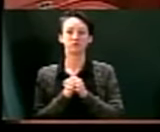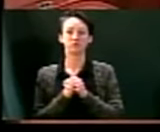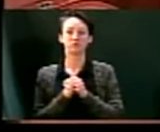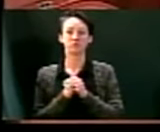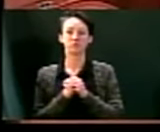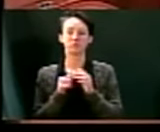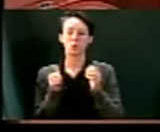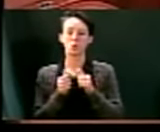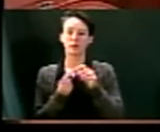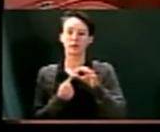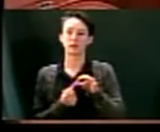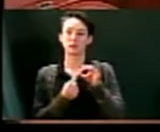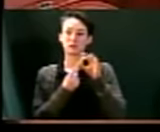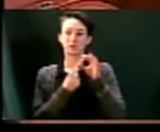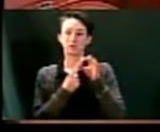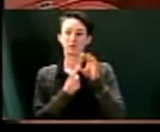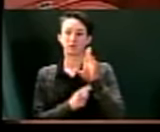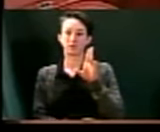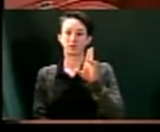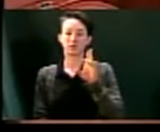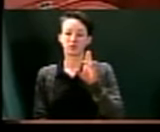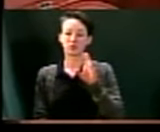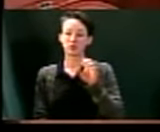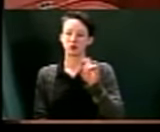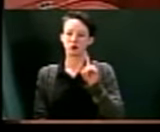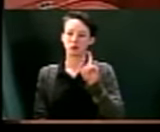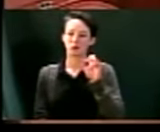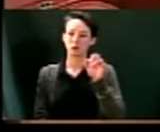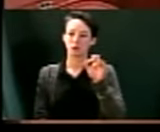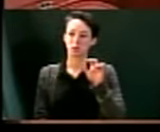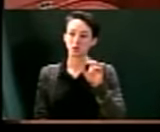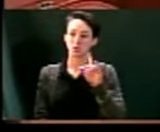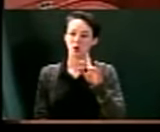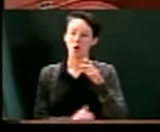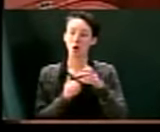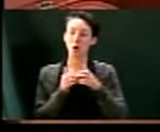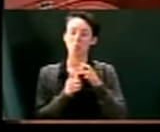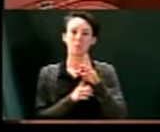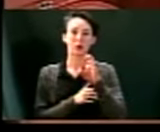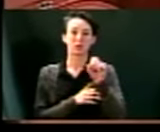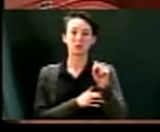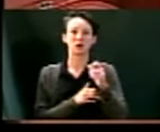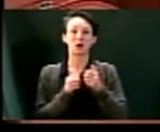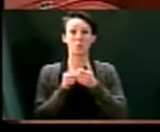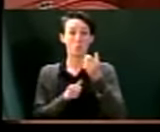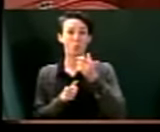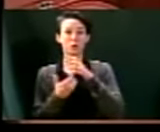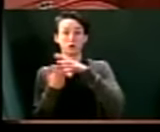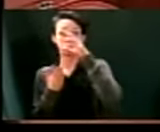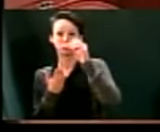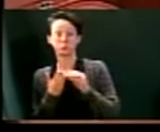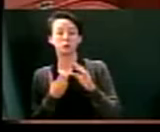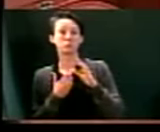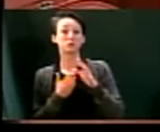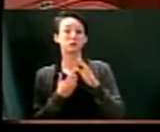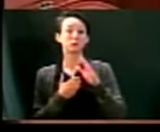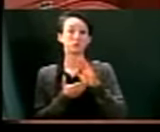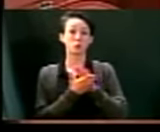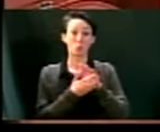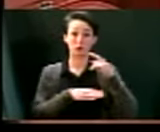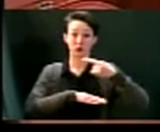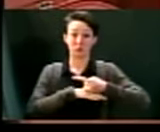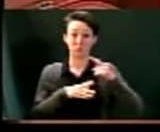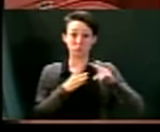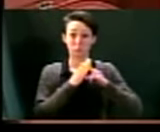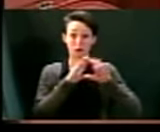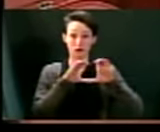With the exception of bus routes, most students' school day begins in the classroom and ends in the classroom. All of